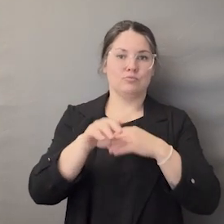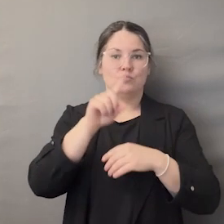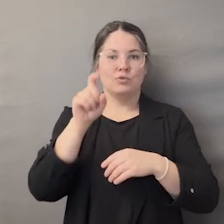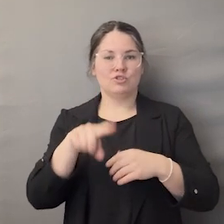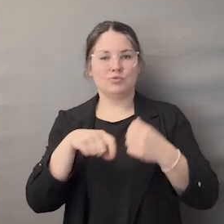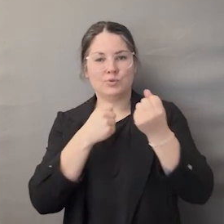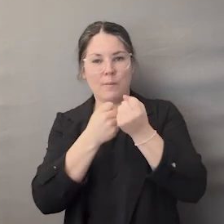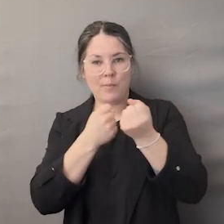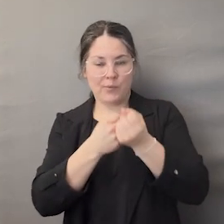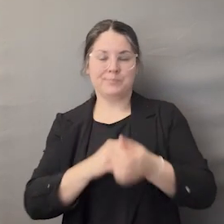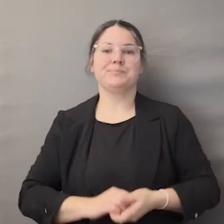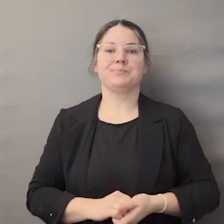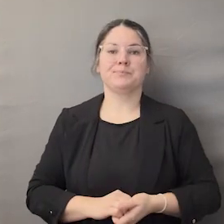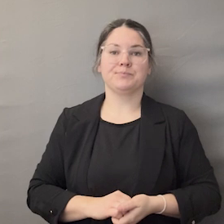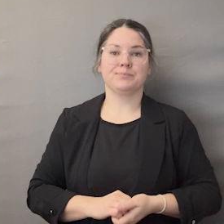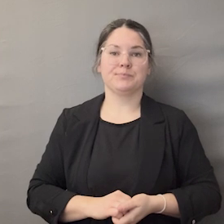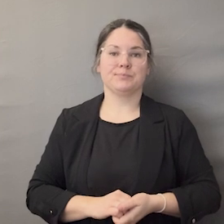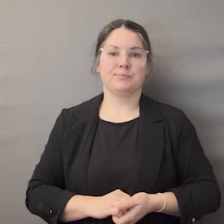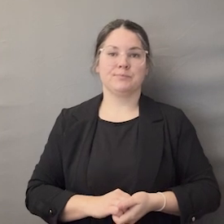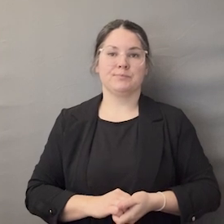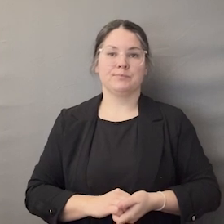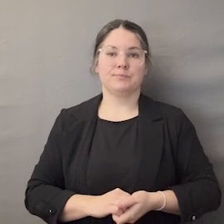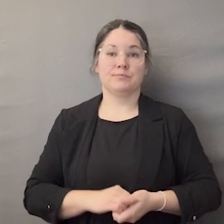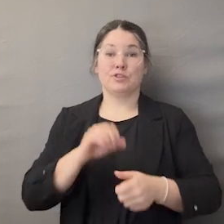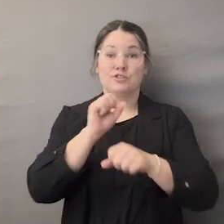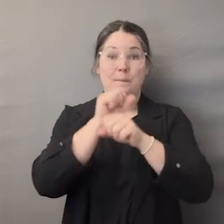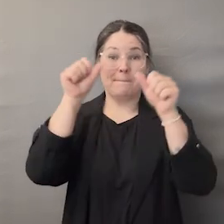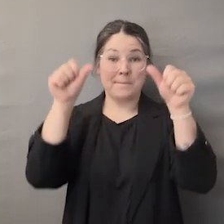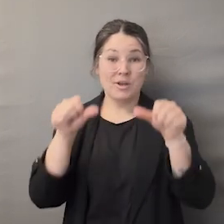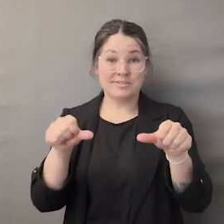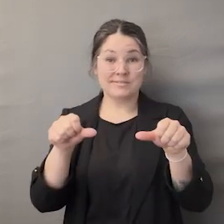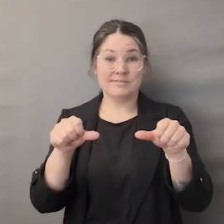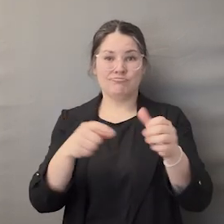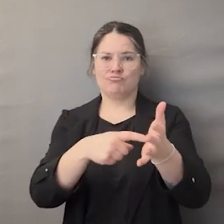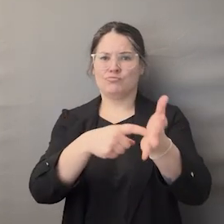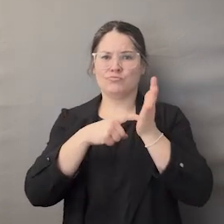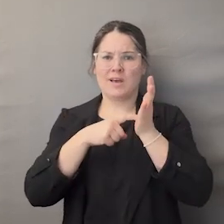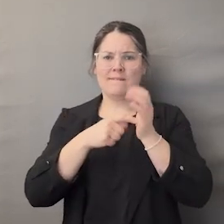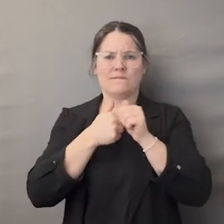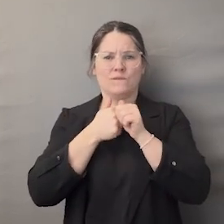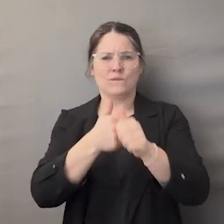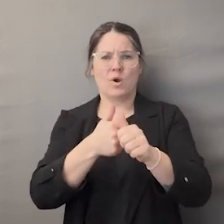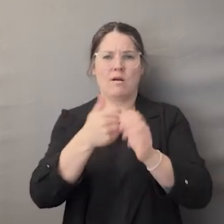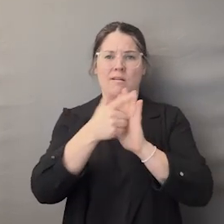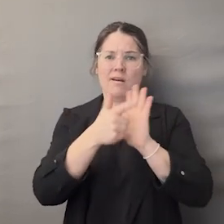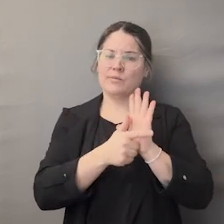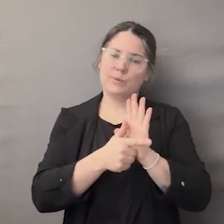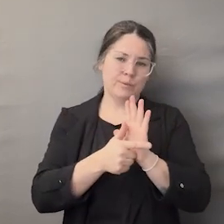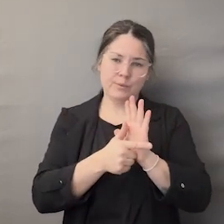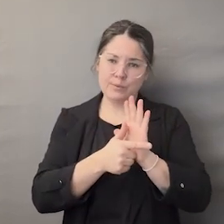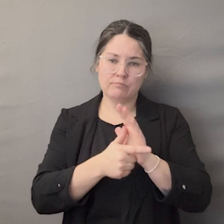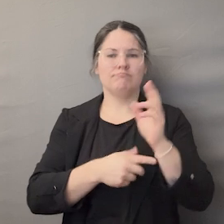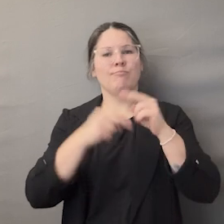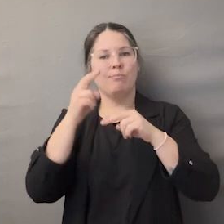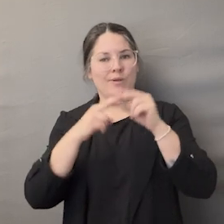Creating accessible job postings is not just about compliance. It is about building a workplace where accessibility